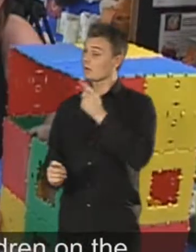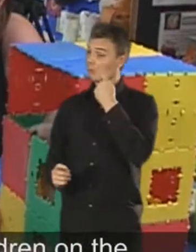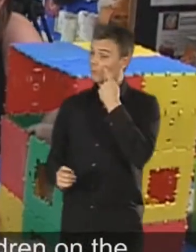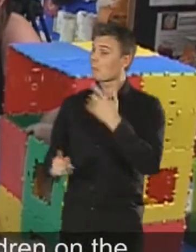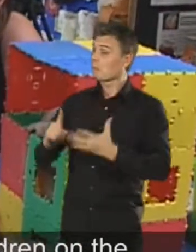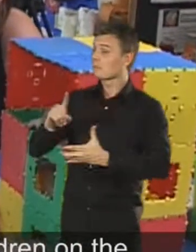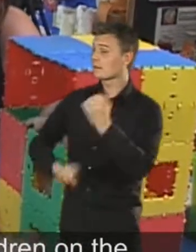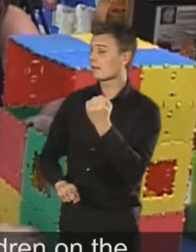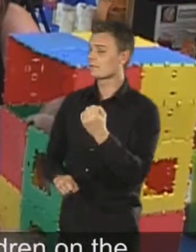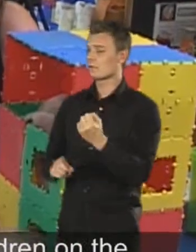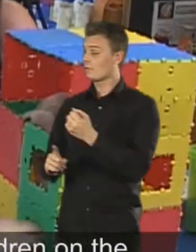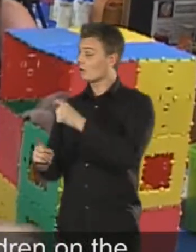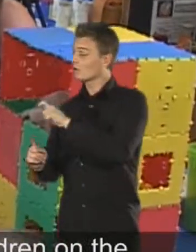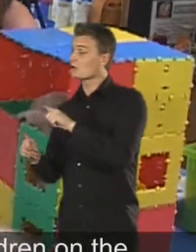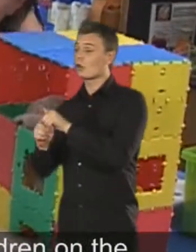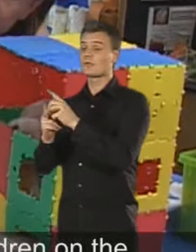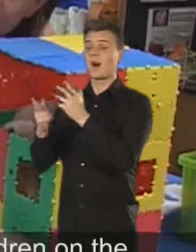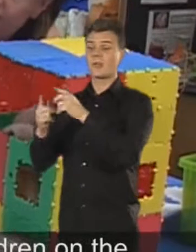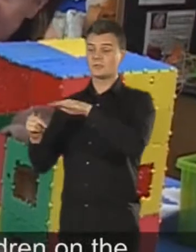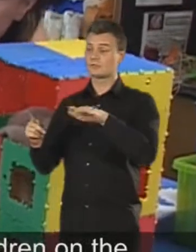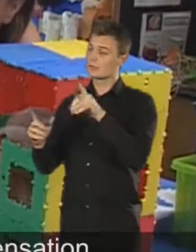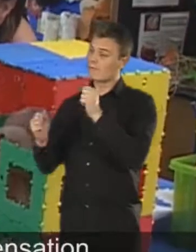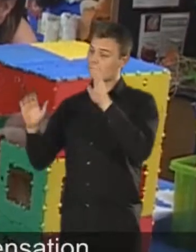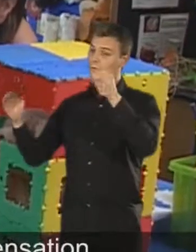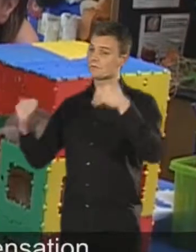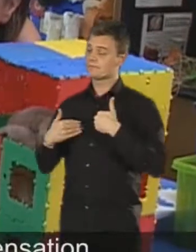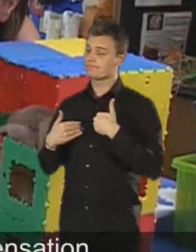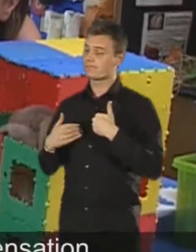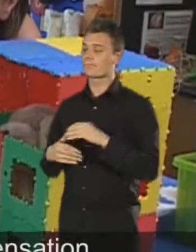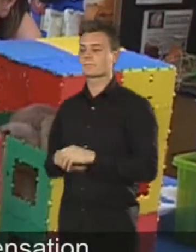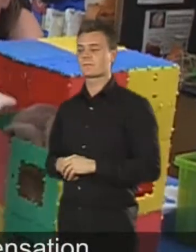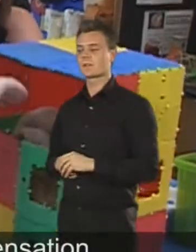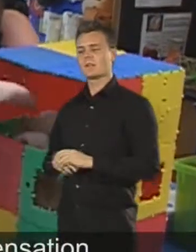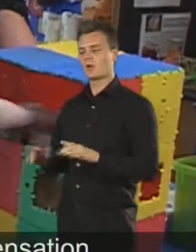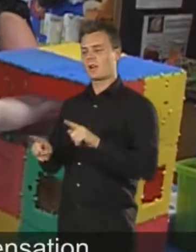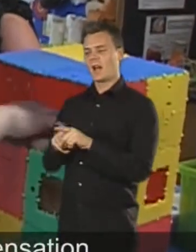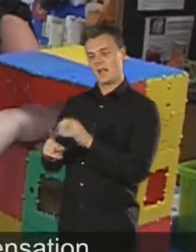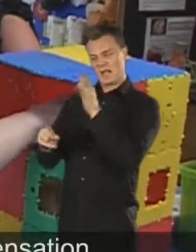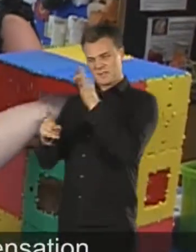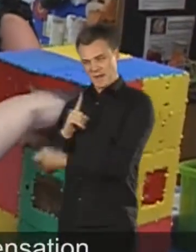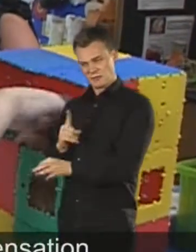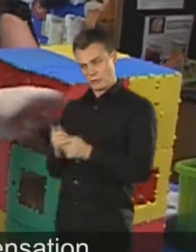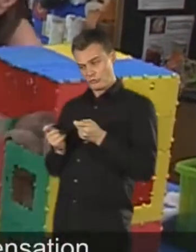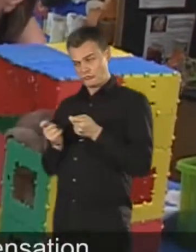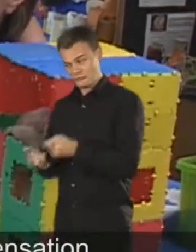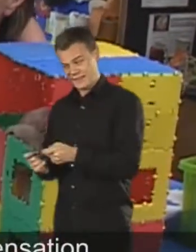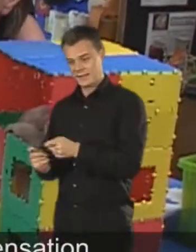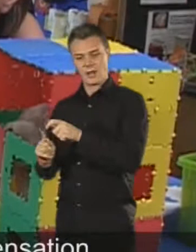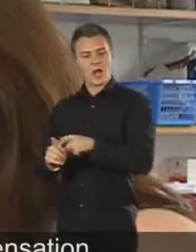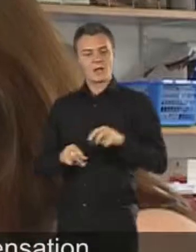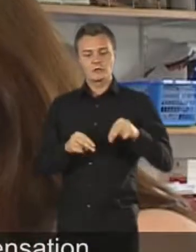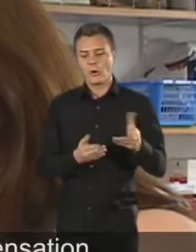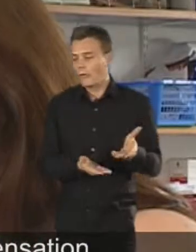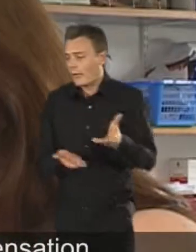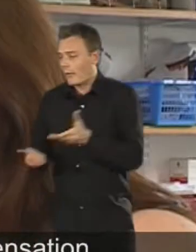successful for Curtis and other children on the autistic spectrum. So it's not that I make special dispensation that I bring a dog in